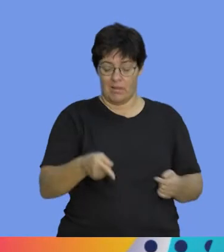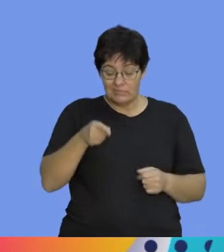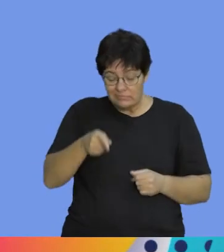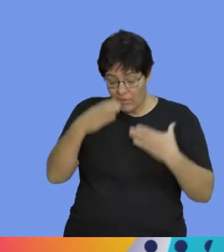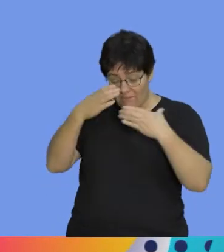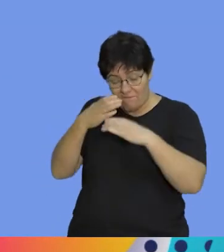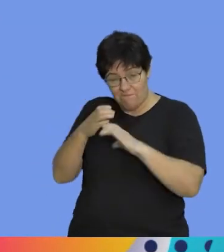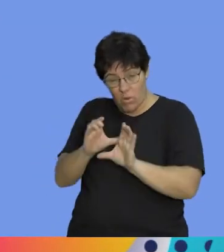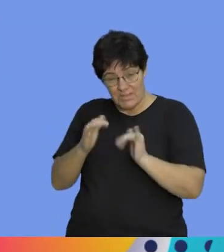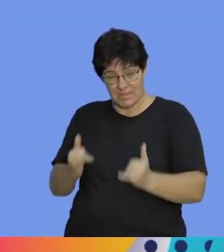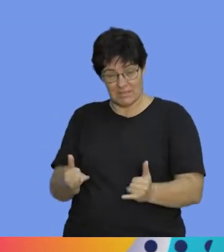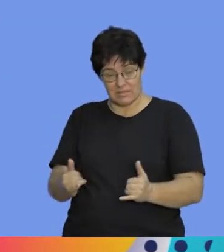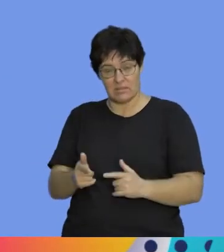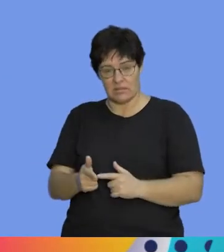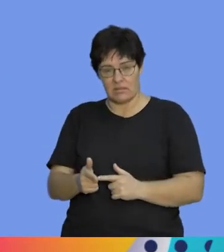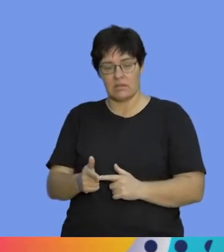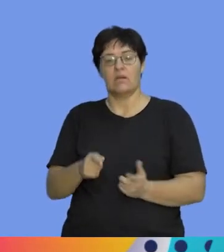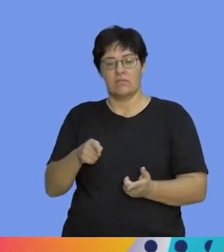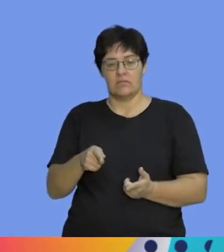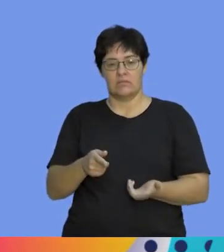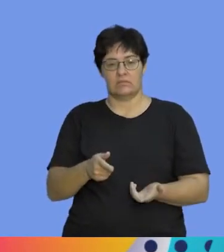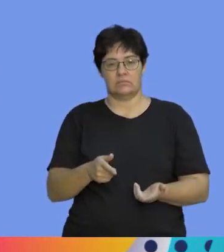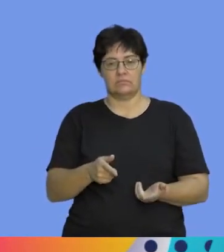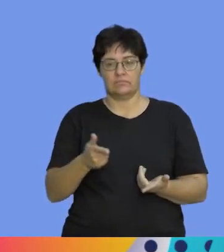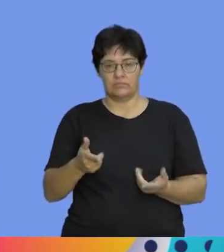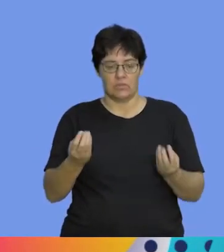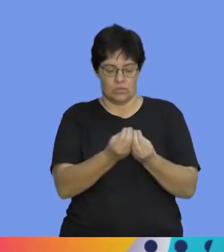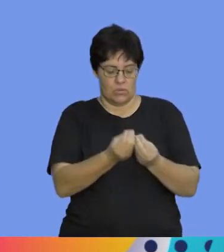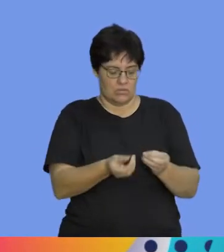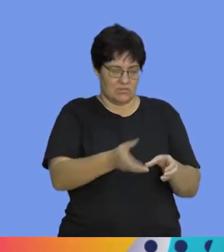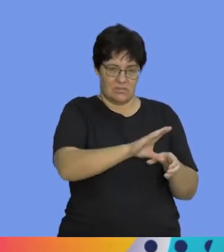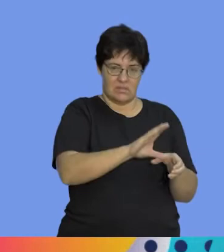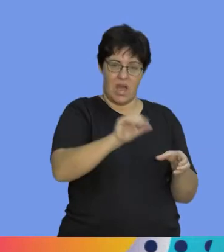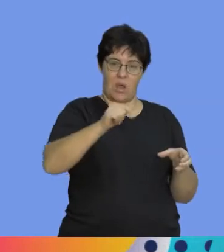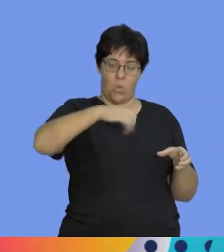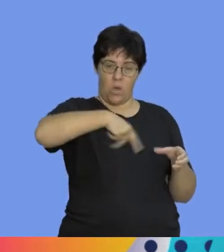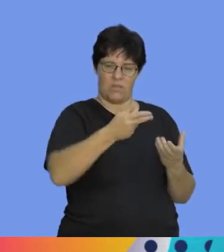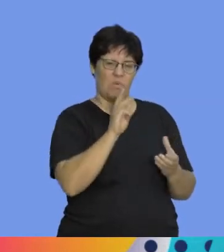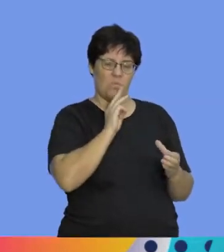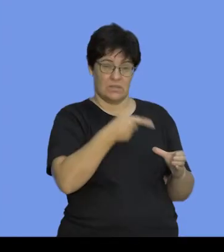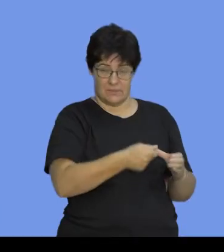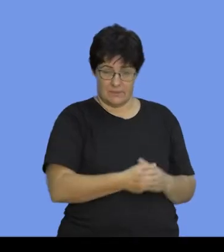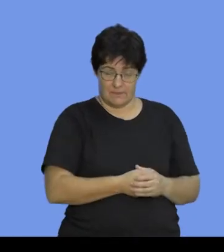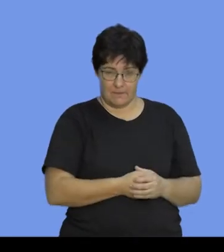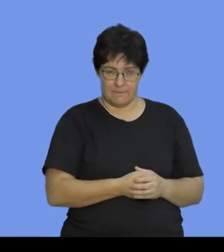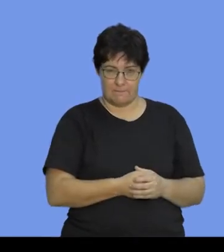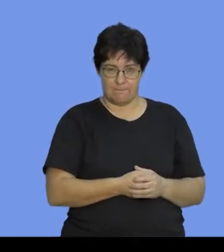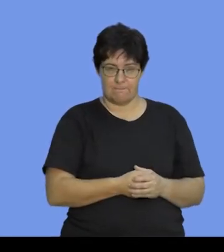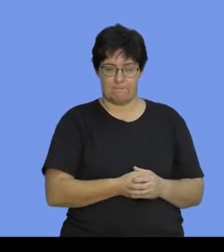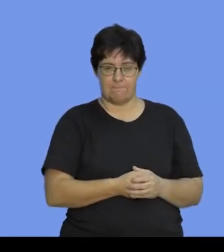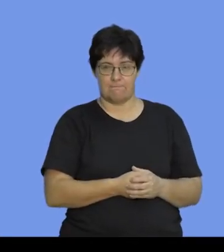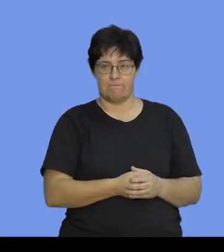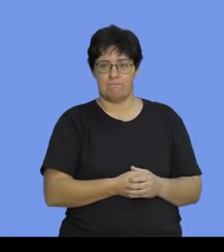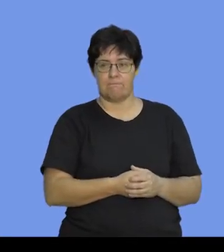are focusing our attention on concentration of an aqueous solution or a solution. All right, okay, the